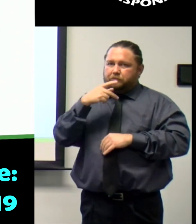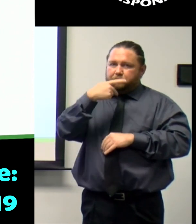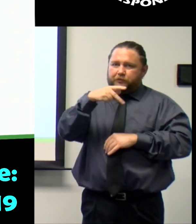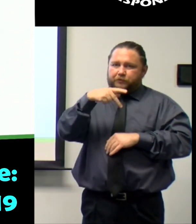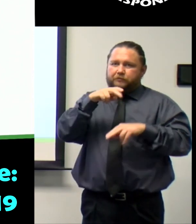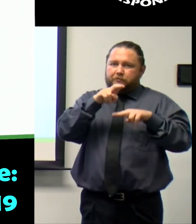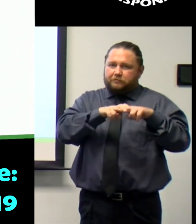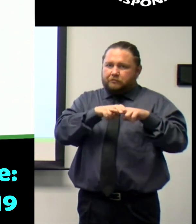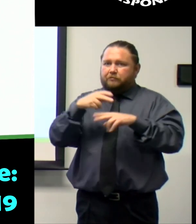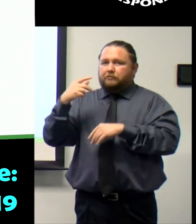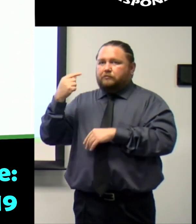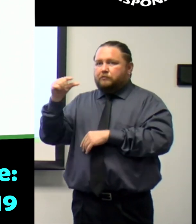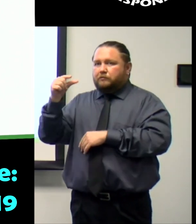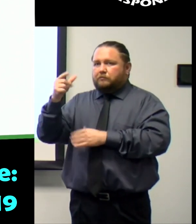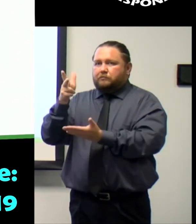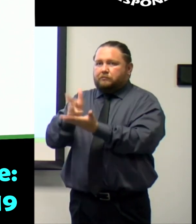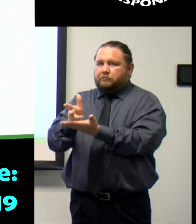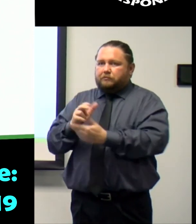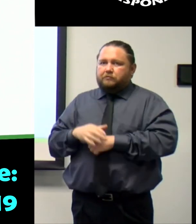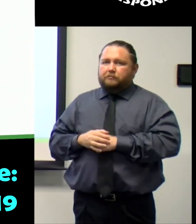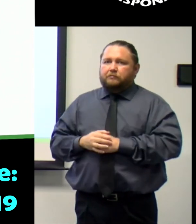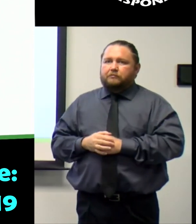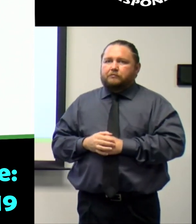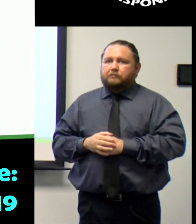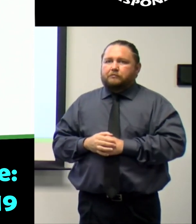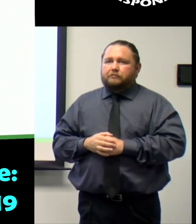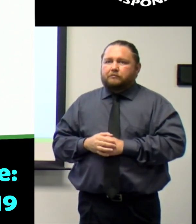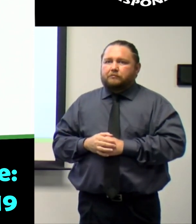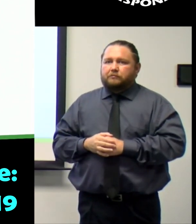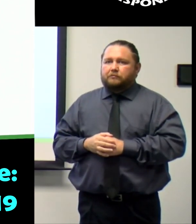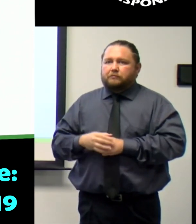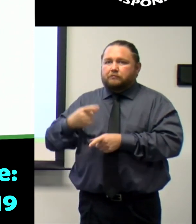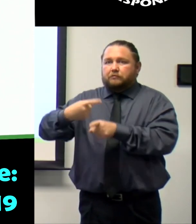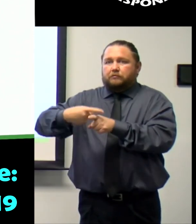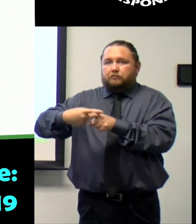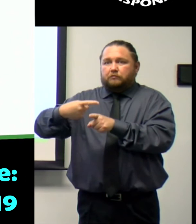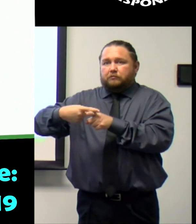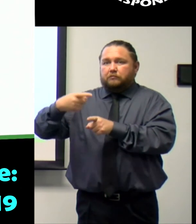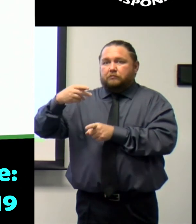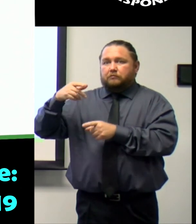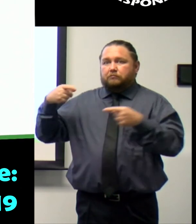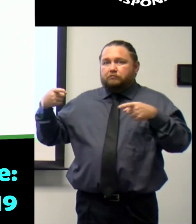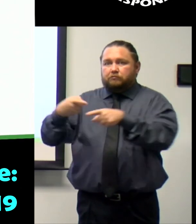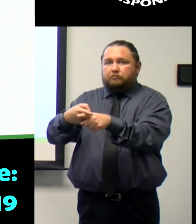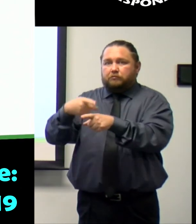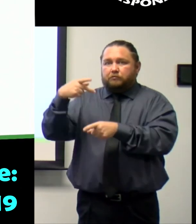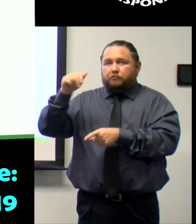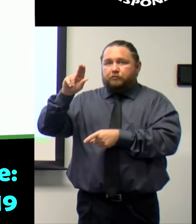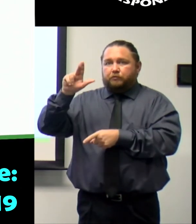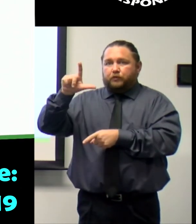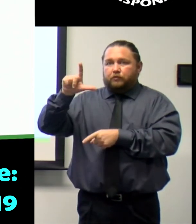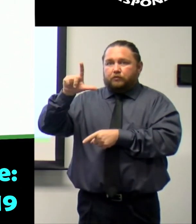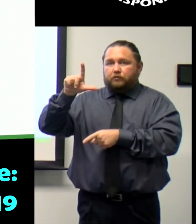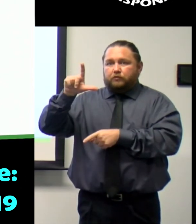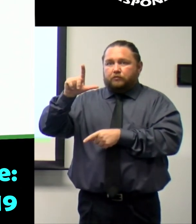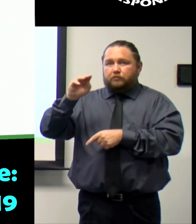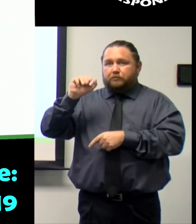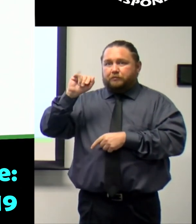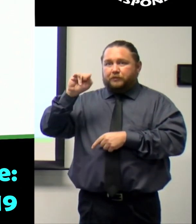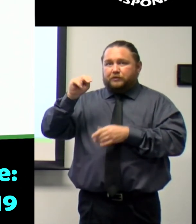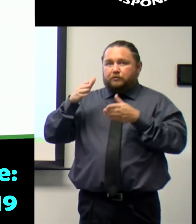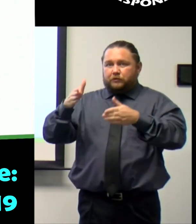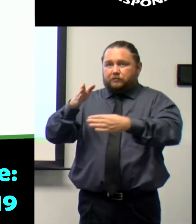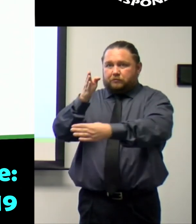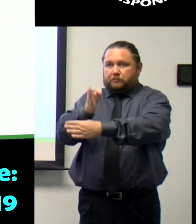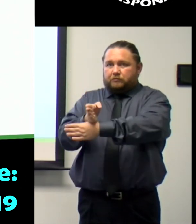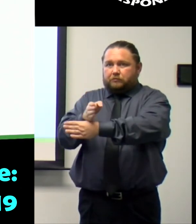and Main Street. You can see that, again, the restaurants are being given, both on Main Street